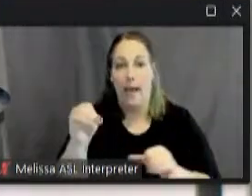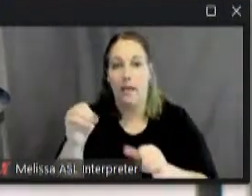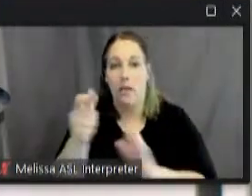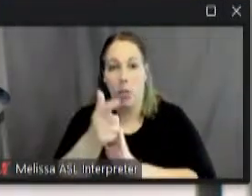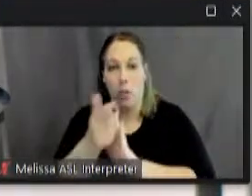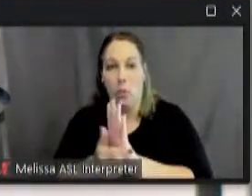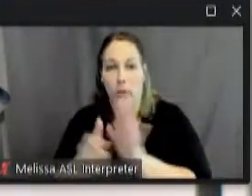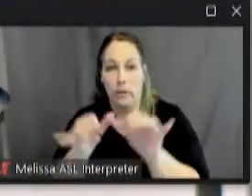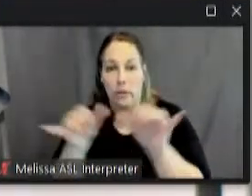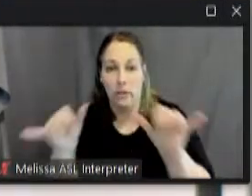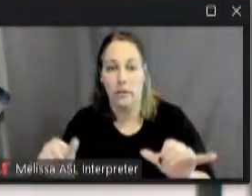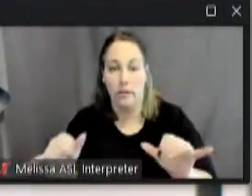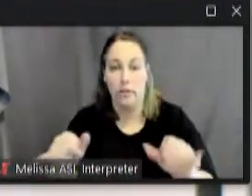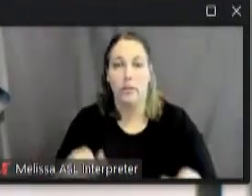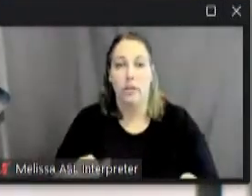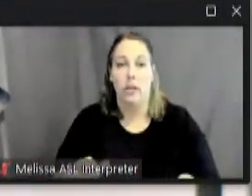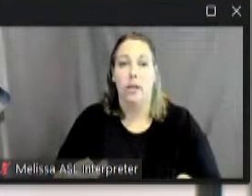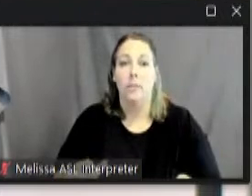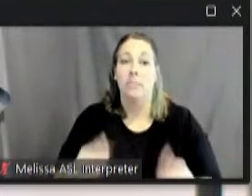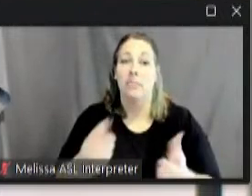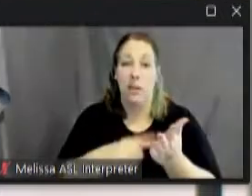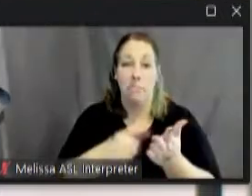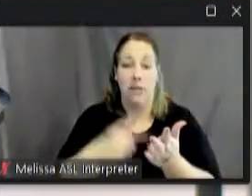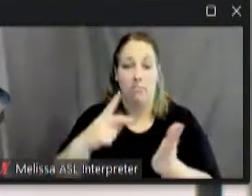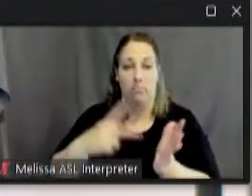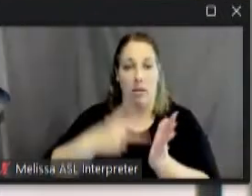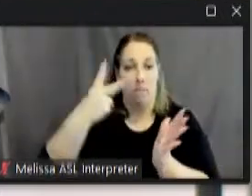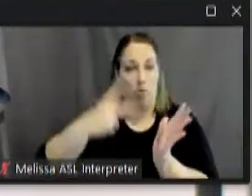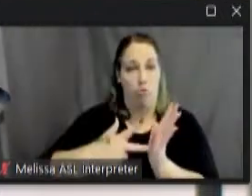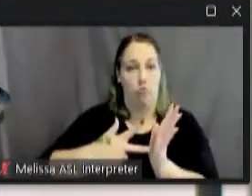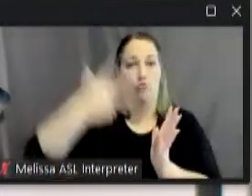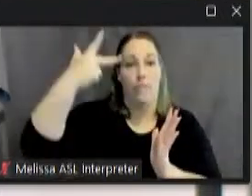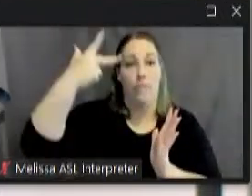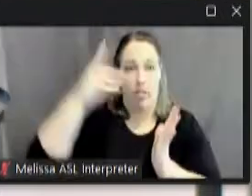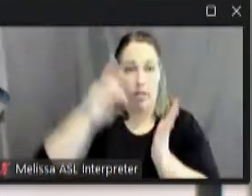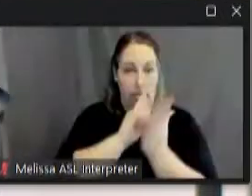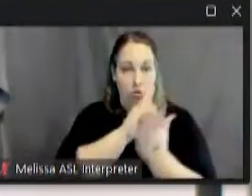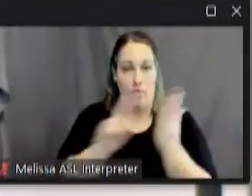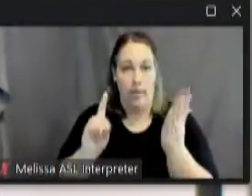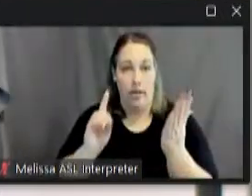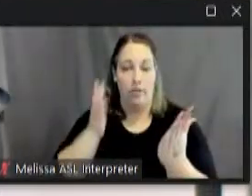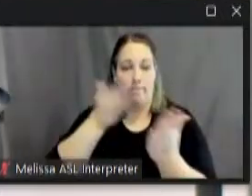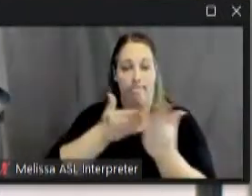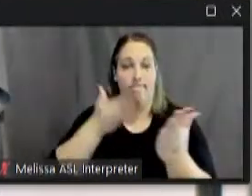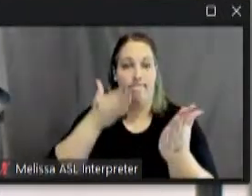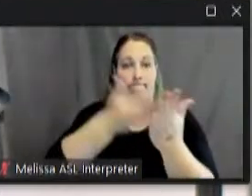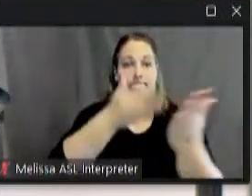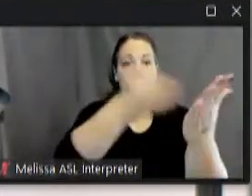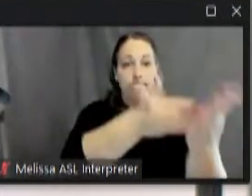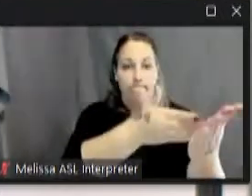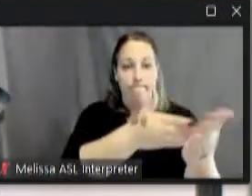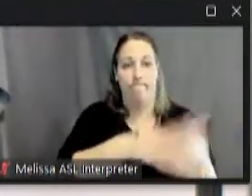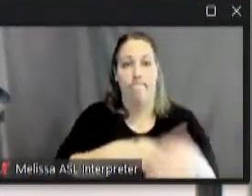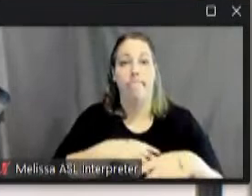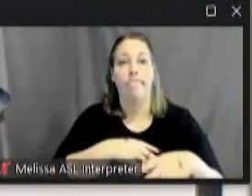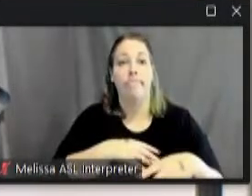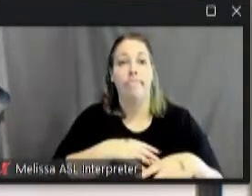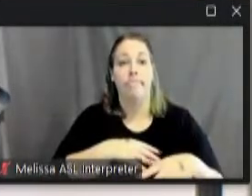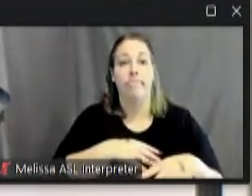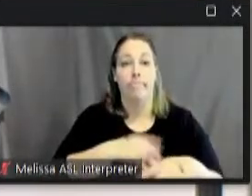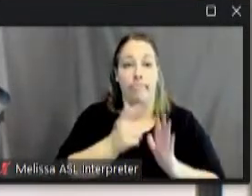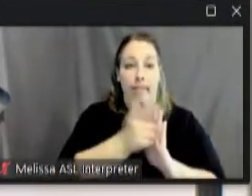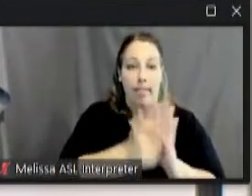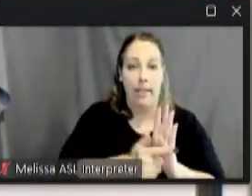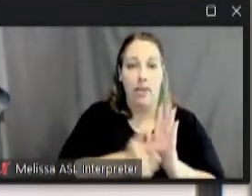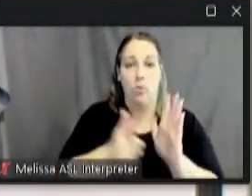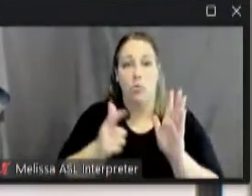triple, discrimination that women and girls with disabilities face. Also communication internally to work on public